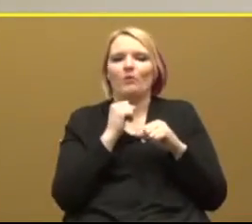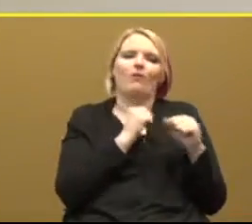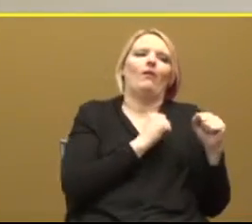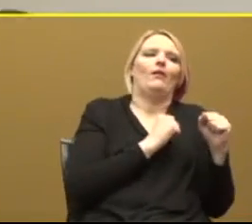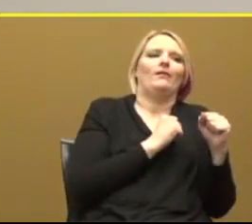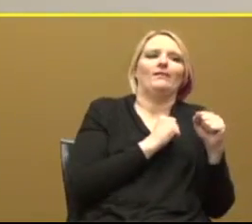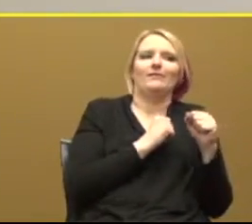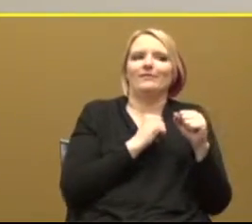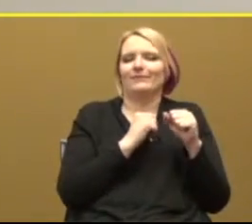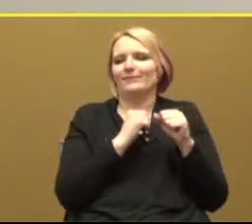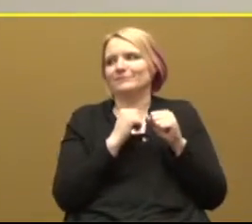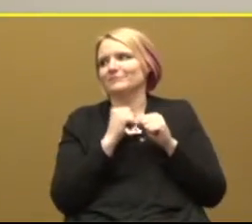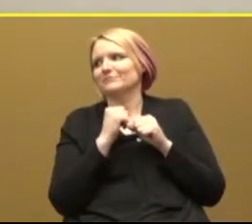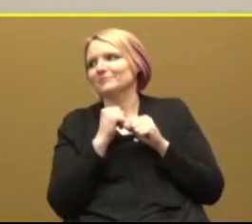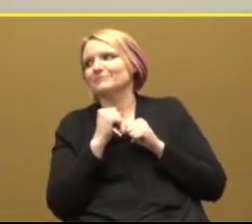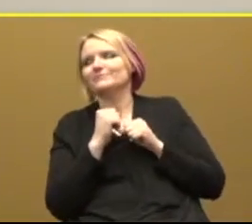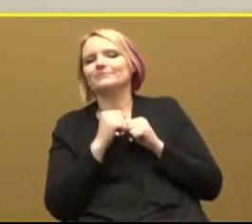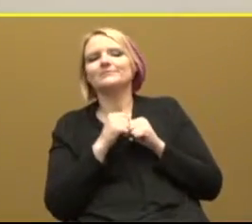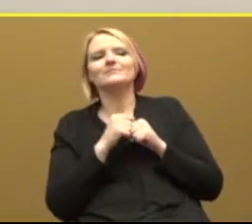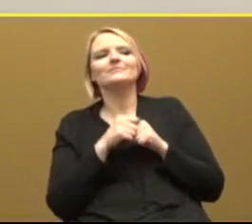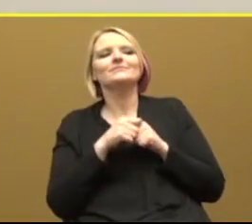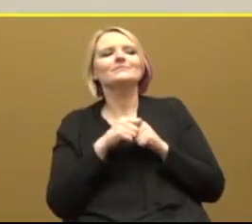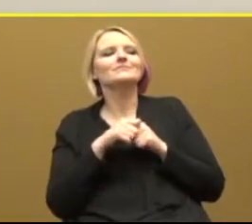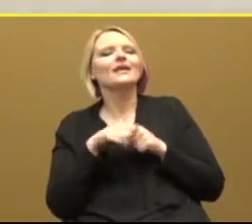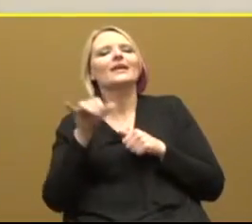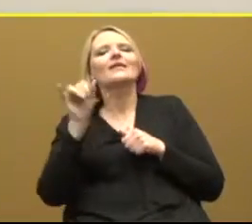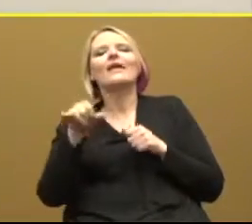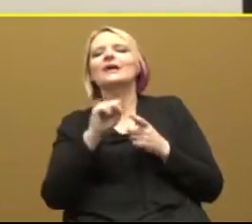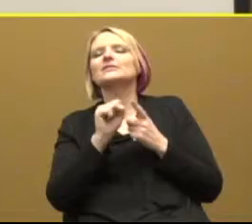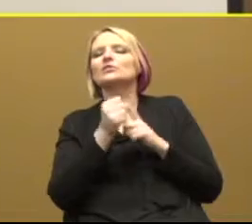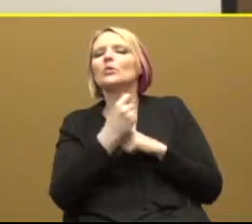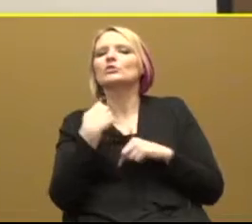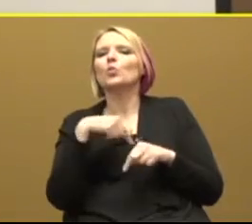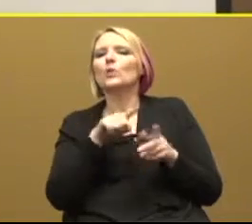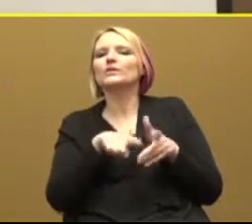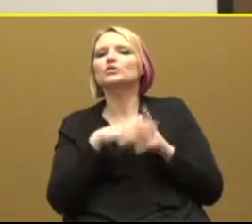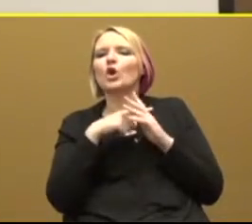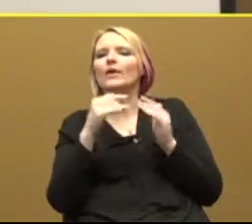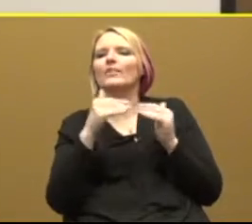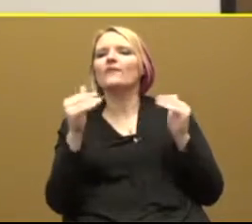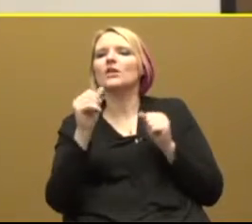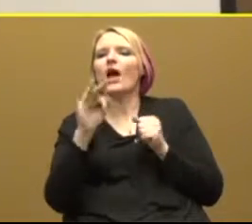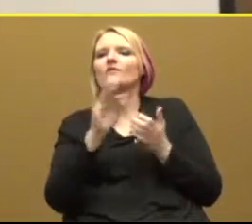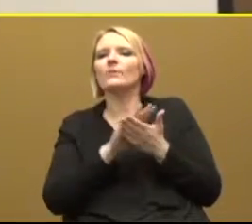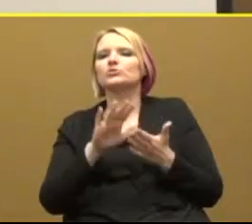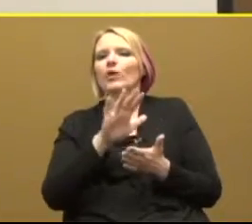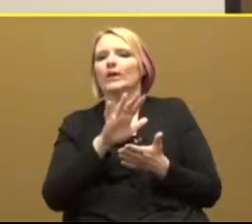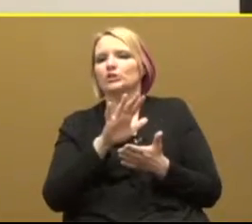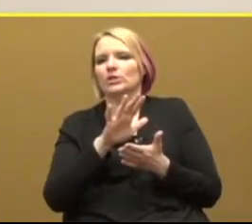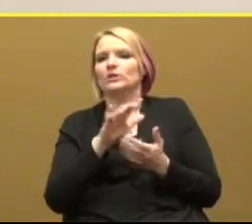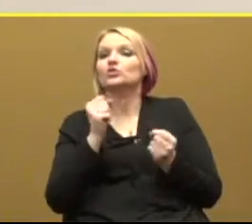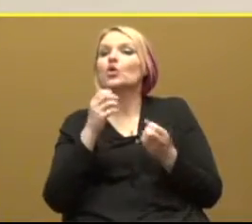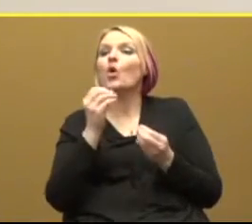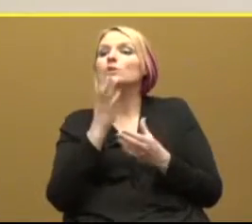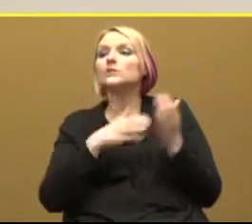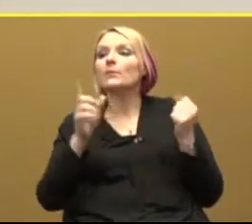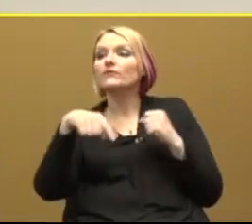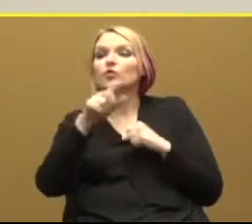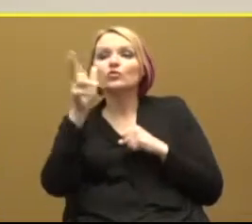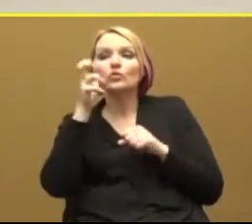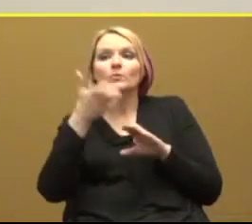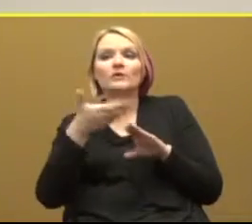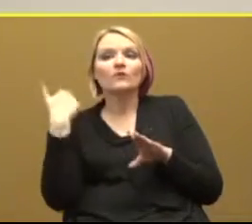Take it. Here. Okay. This is where we enter level of abstraction. So some of you may have heard